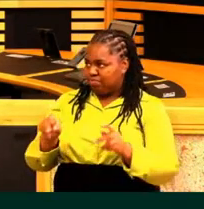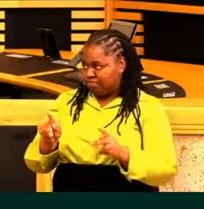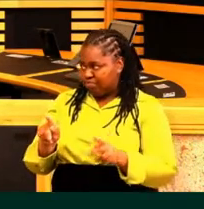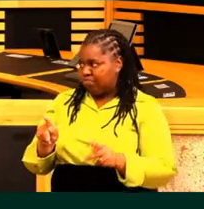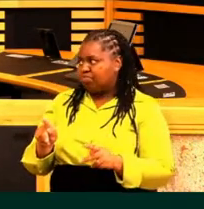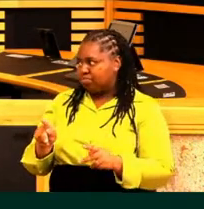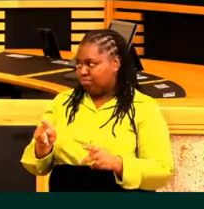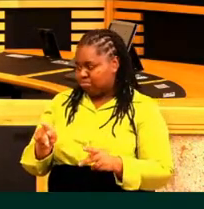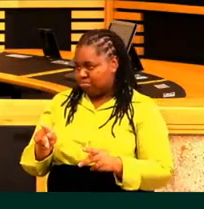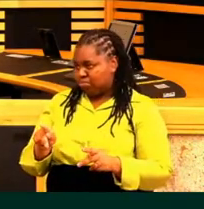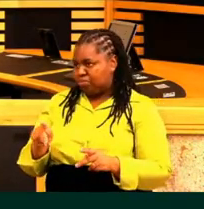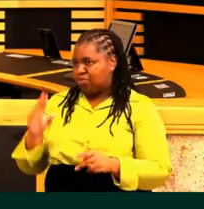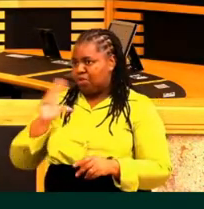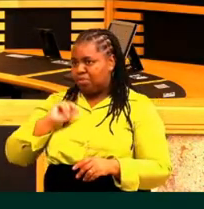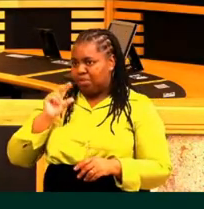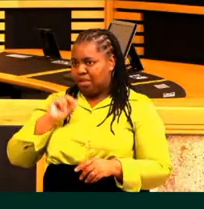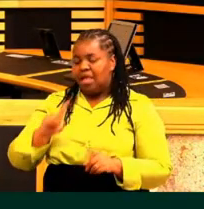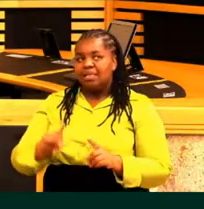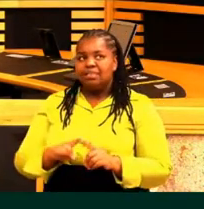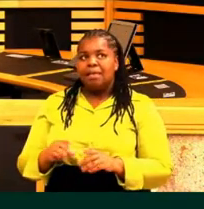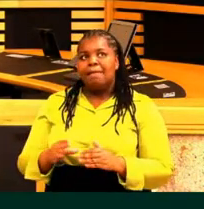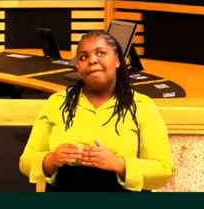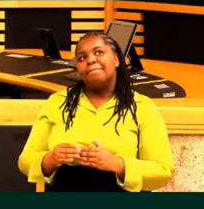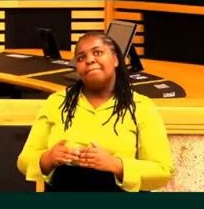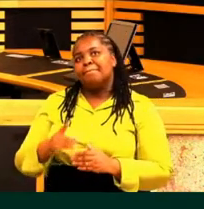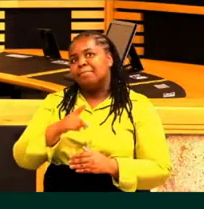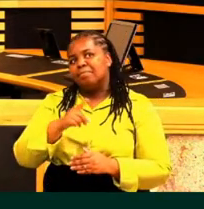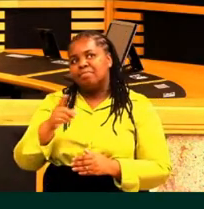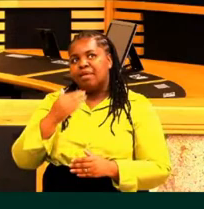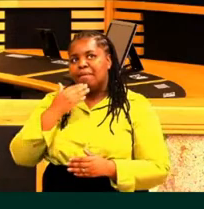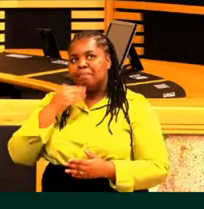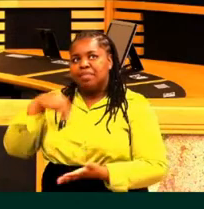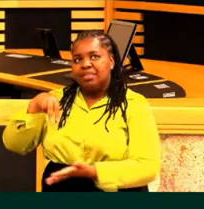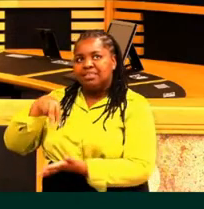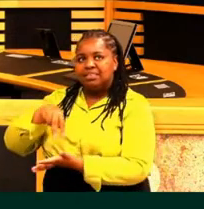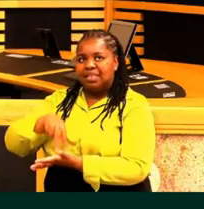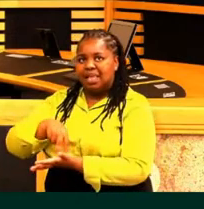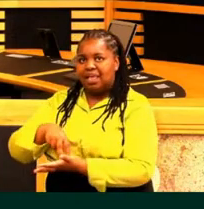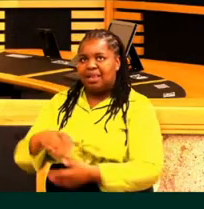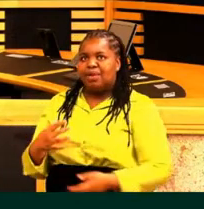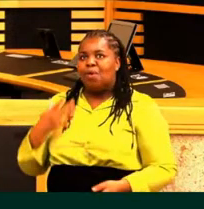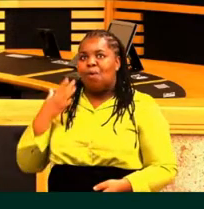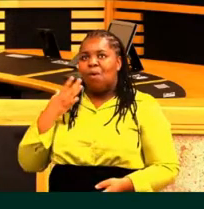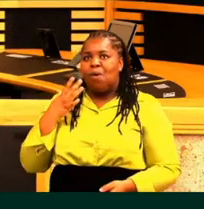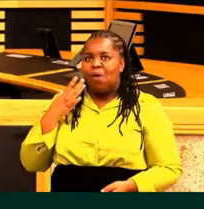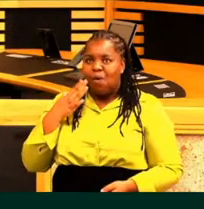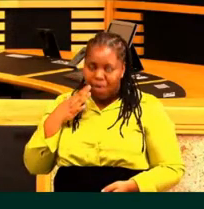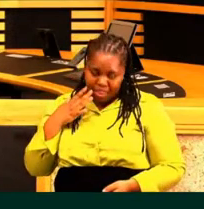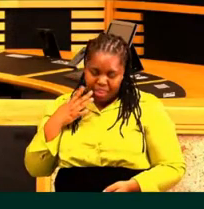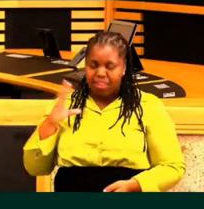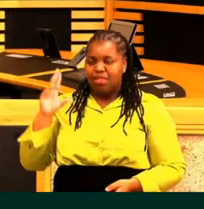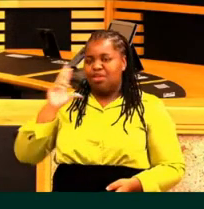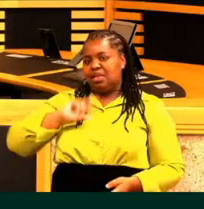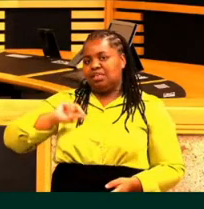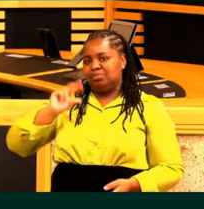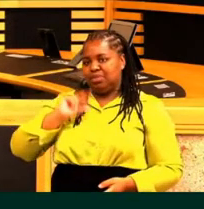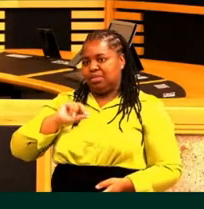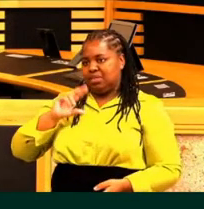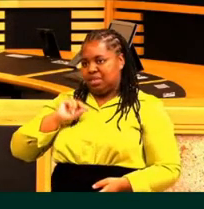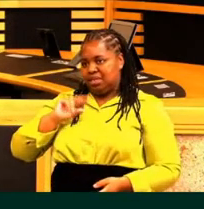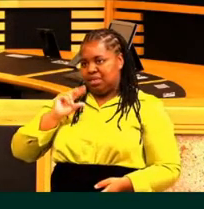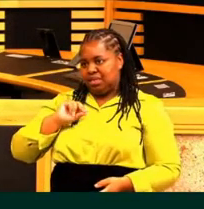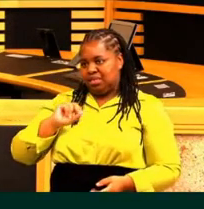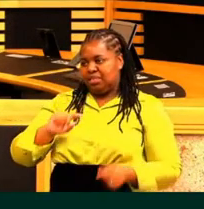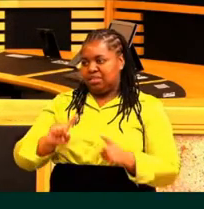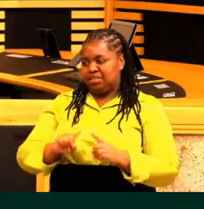officer and members are requested to stand when addressing the chair in line with